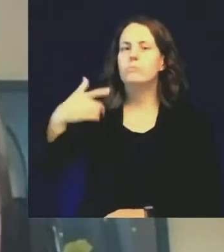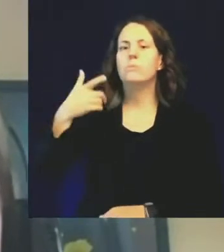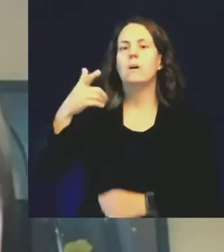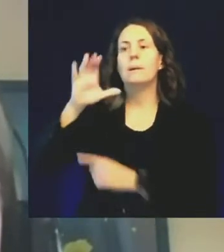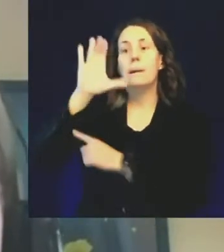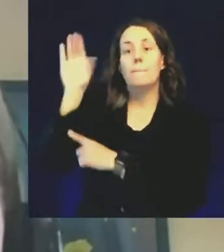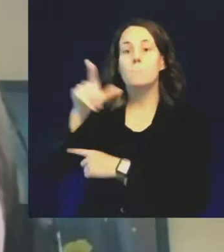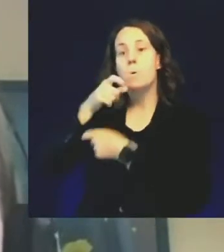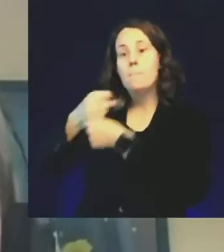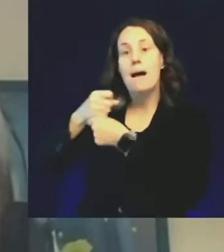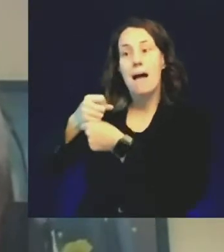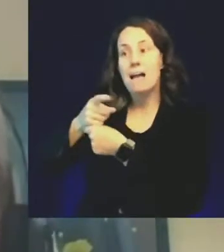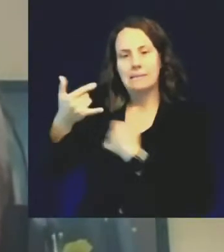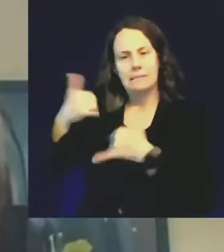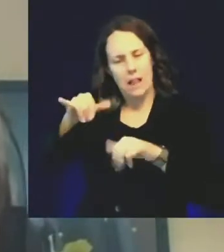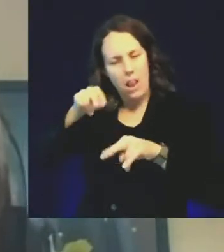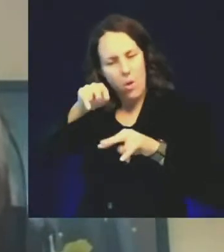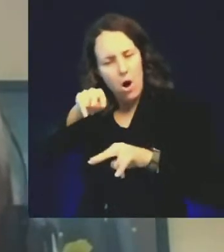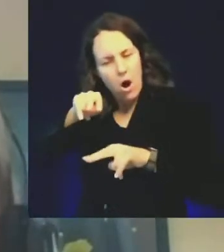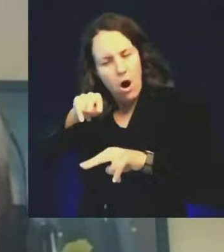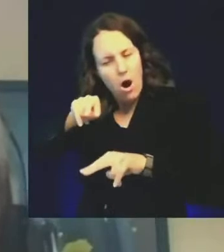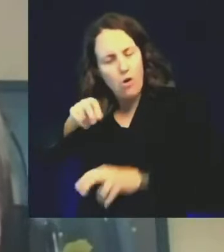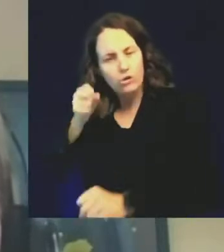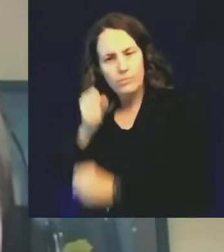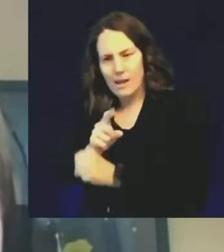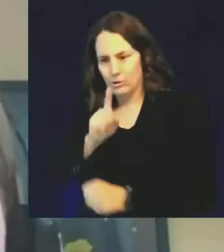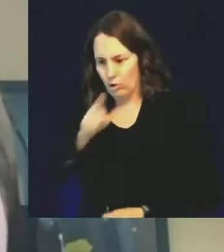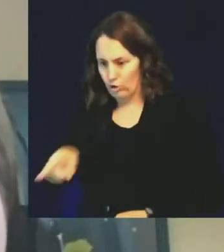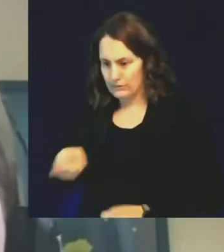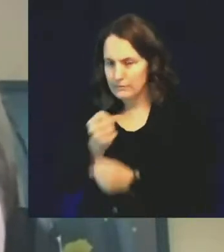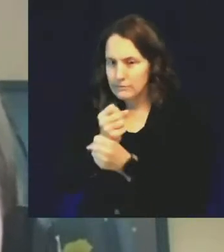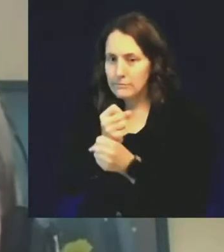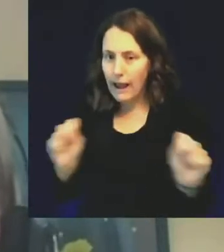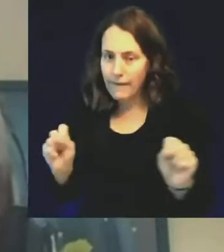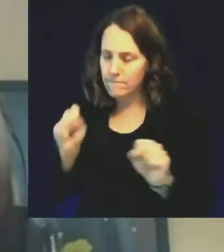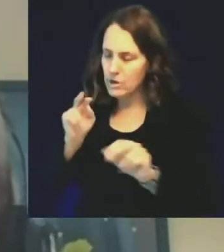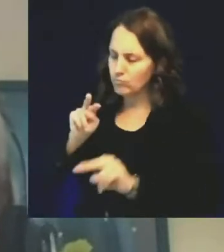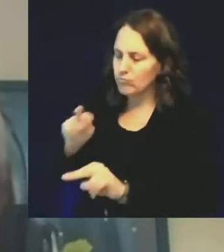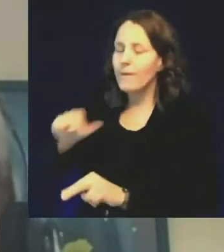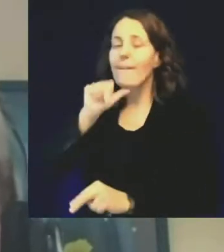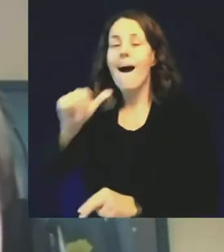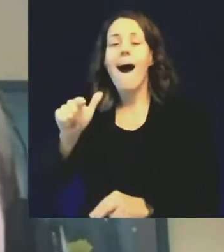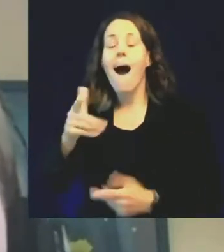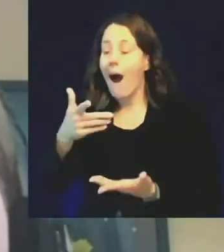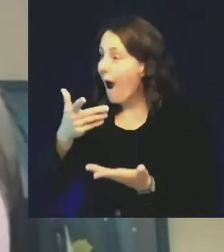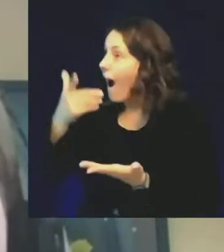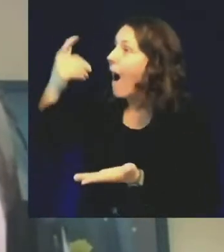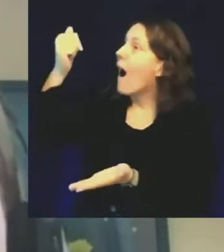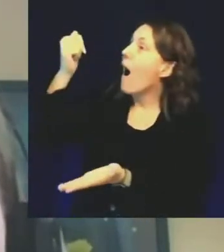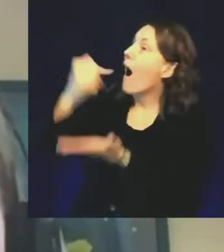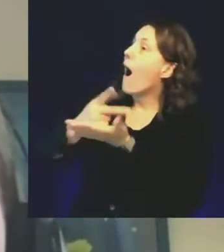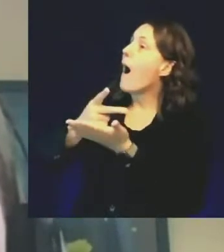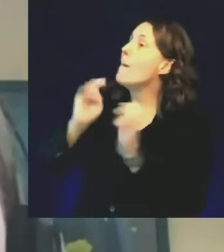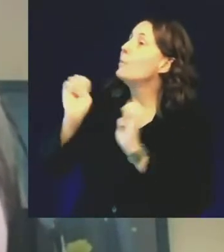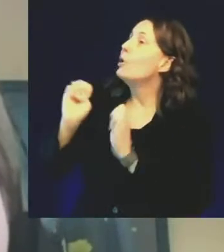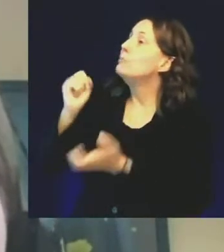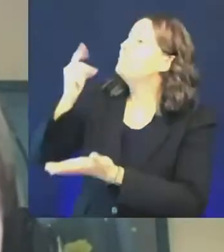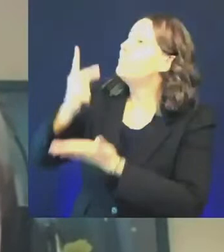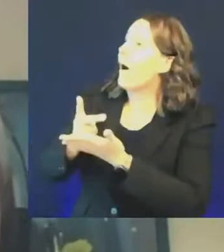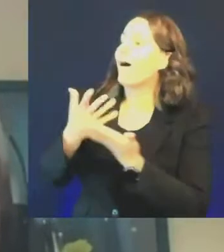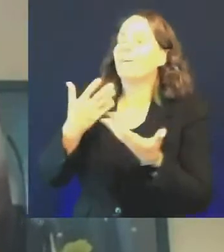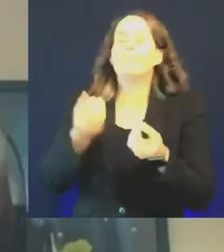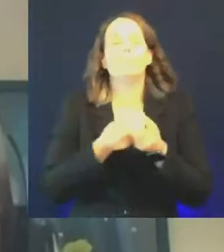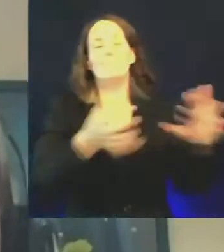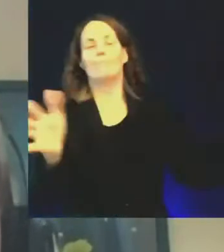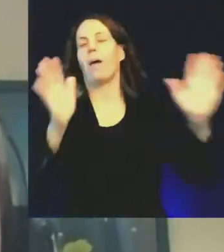how well our immunity is holding, and that when we start to see that immunity wane,